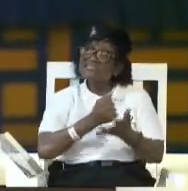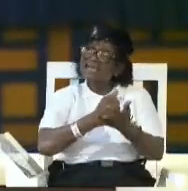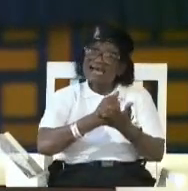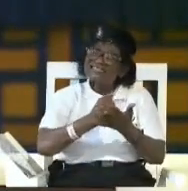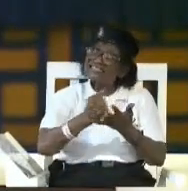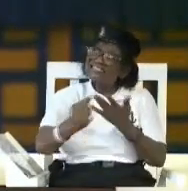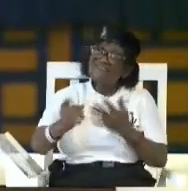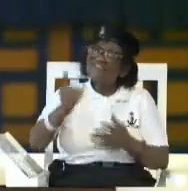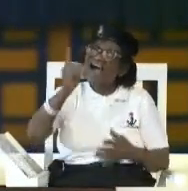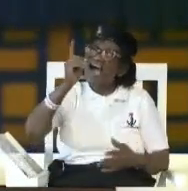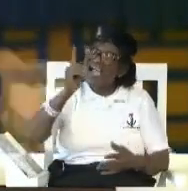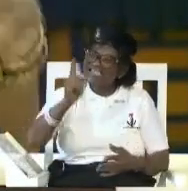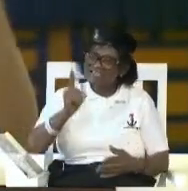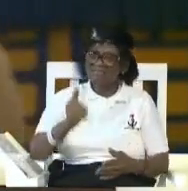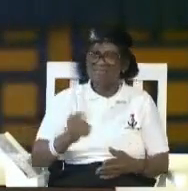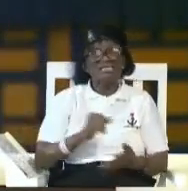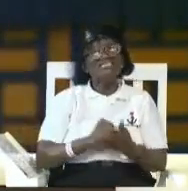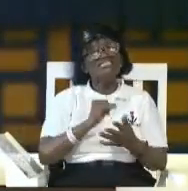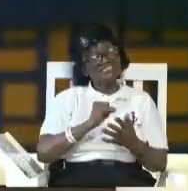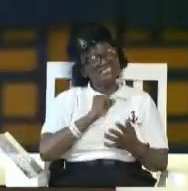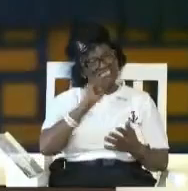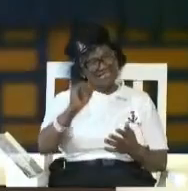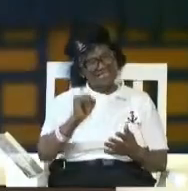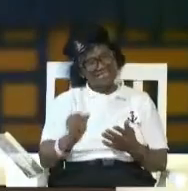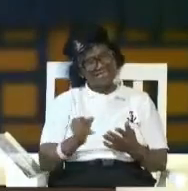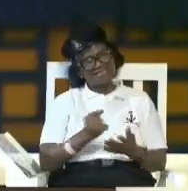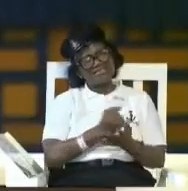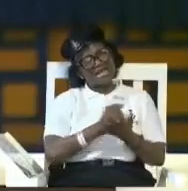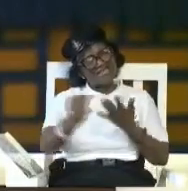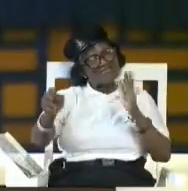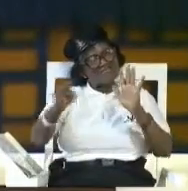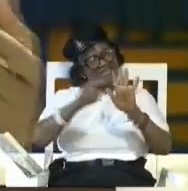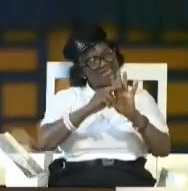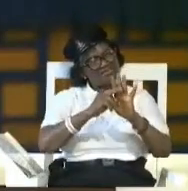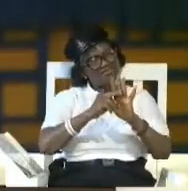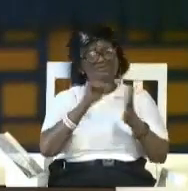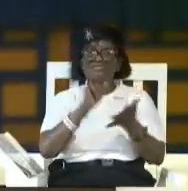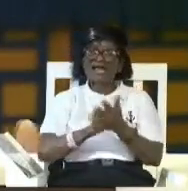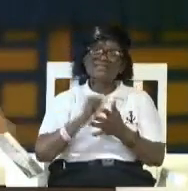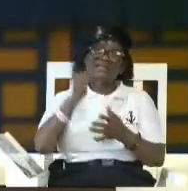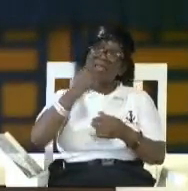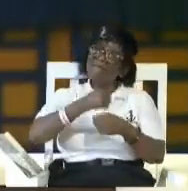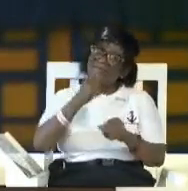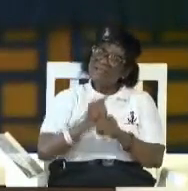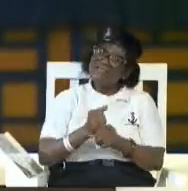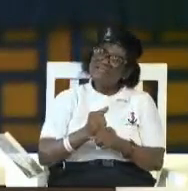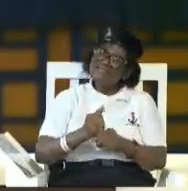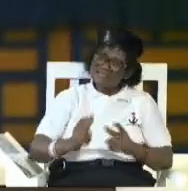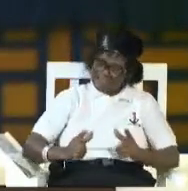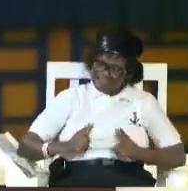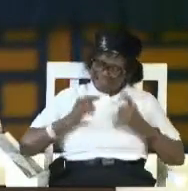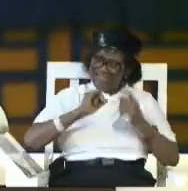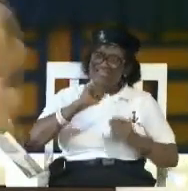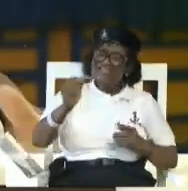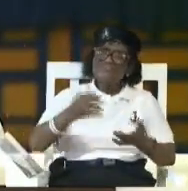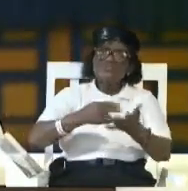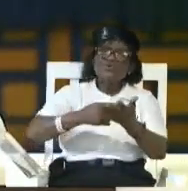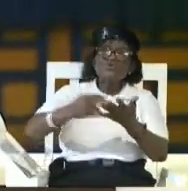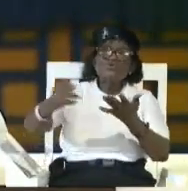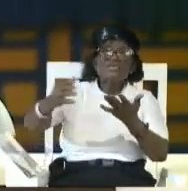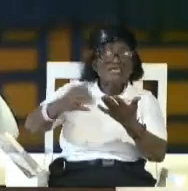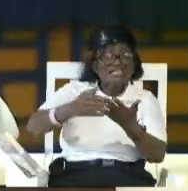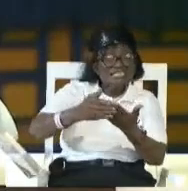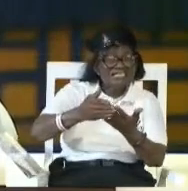sanctified. So it is sanctification that makes living holy easy.